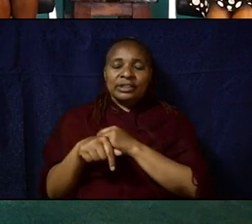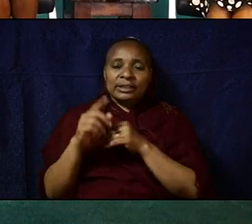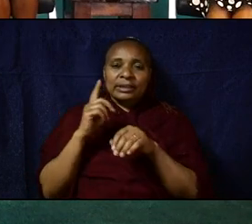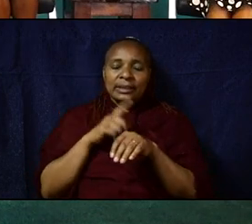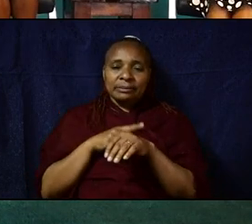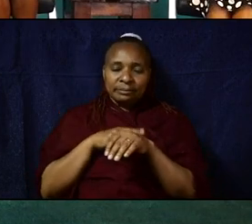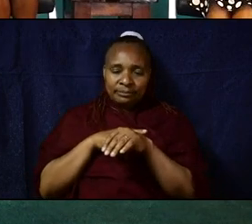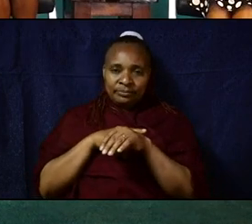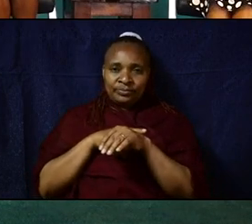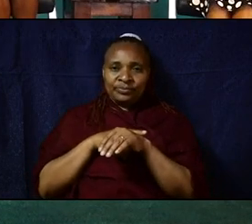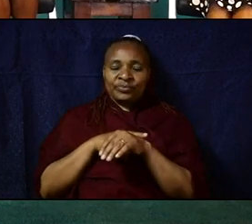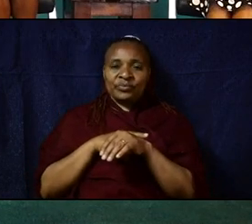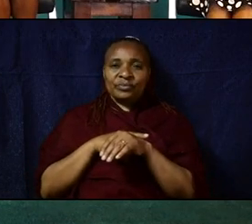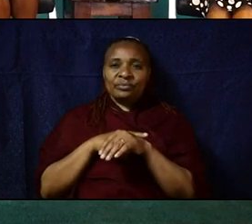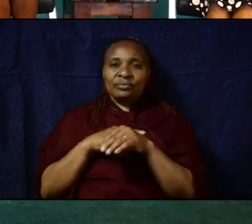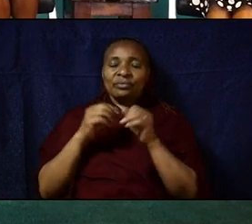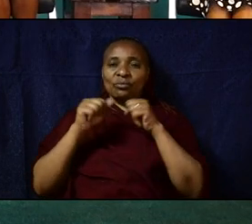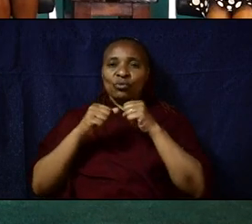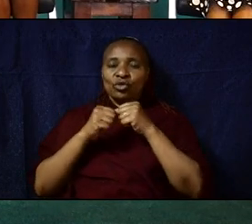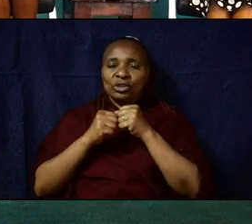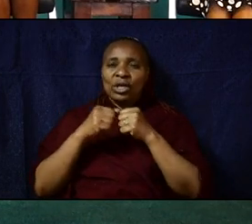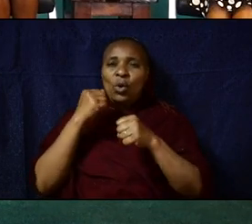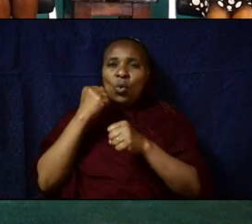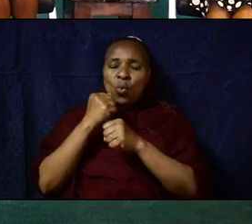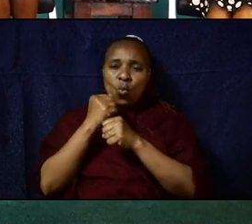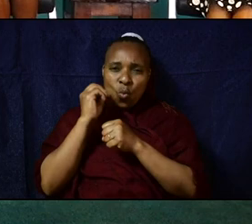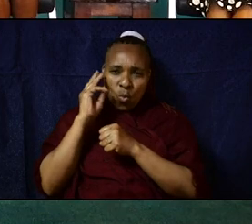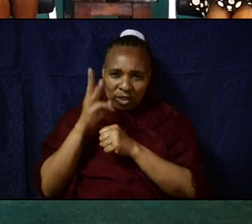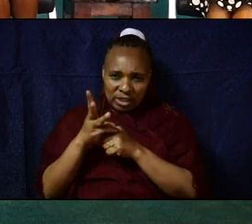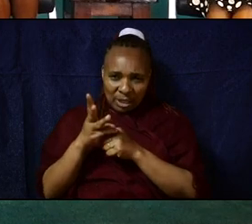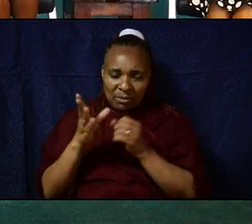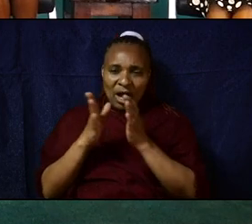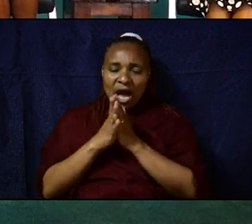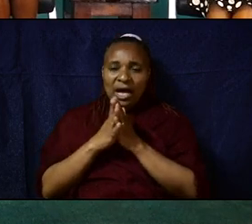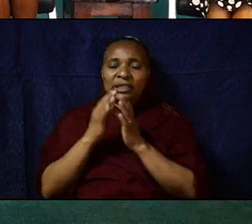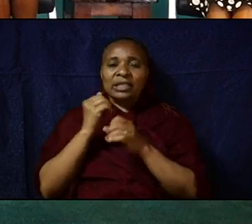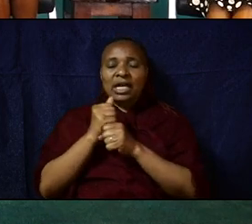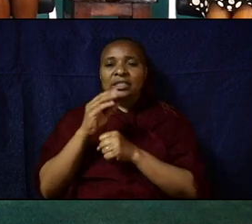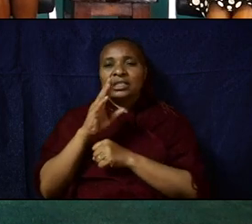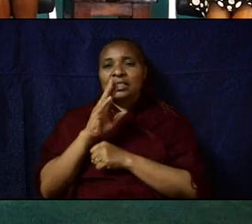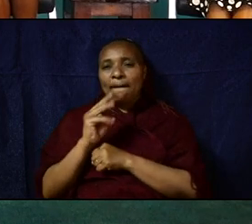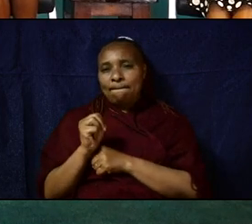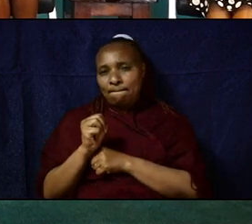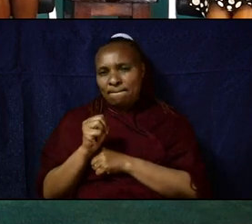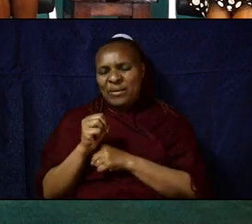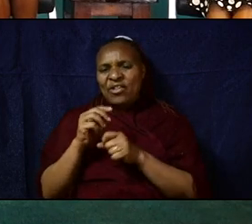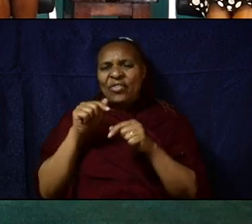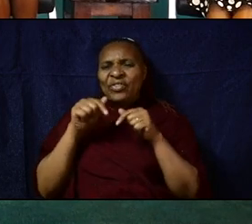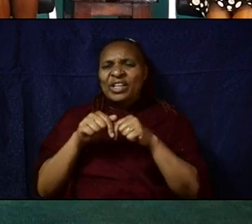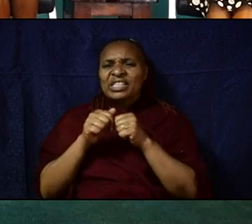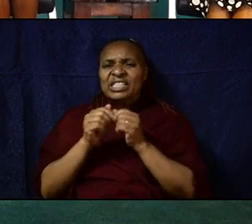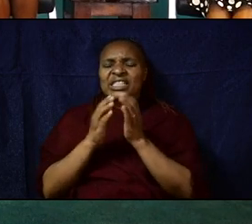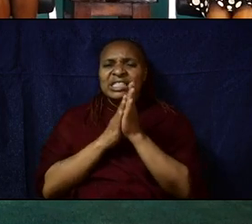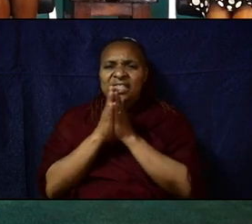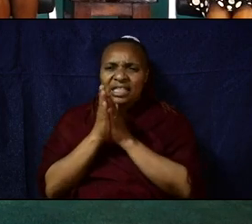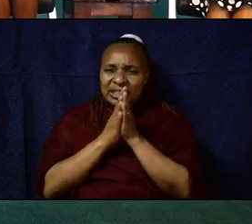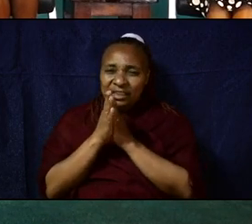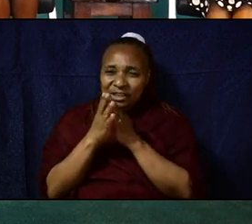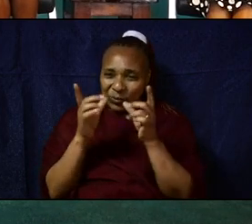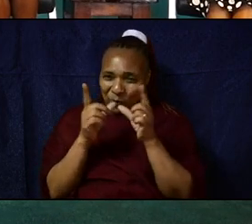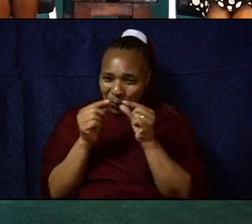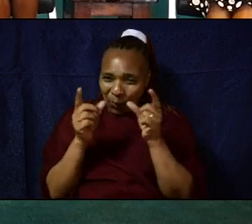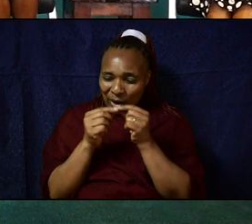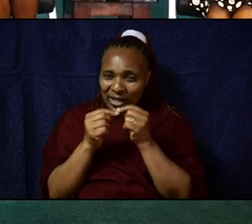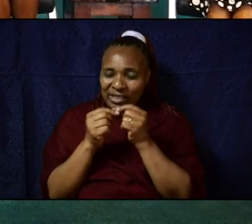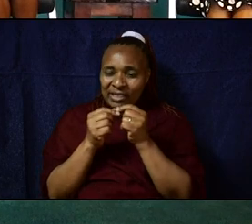time? Winsome and then some. Winsome and then some. It's a very interesting word there.